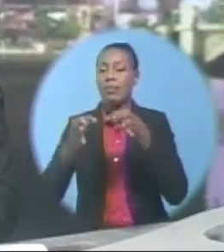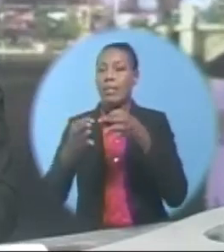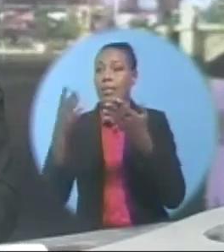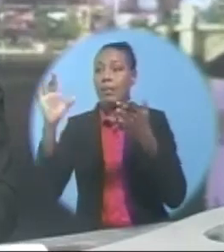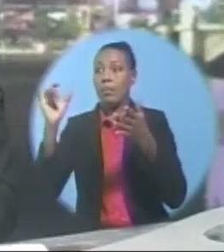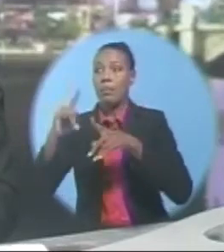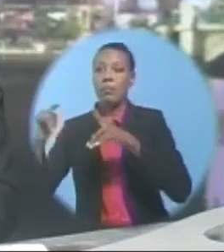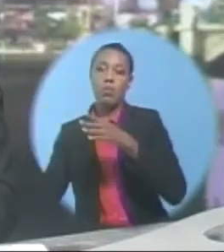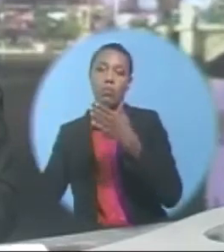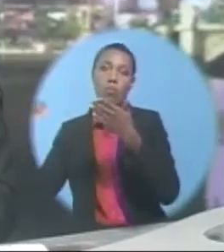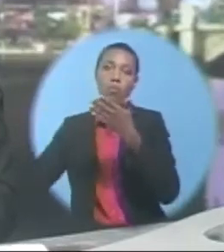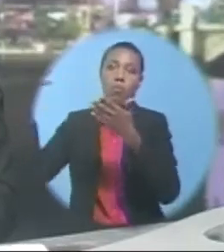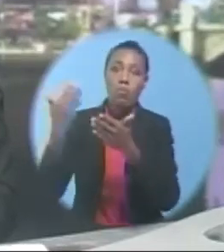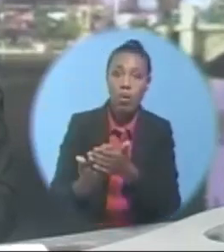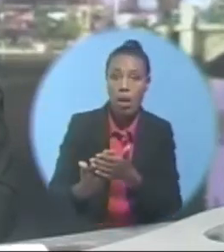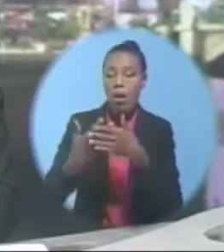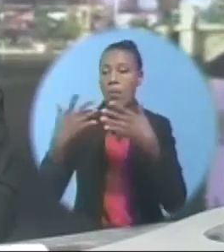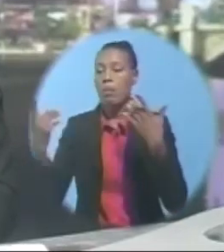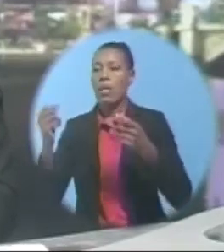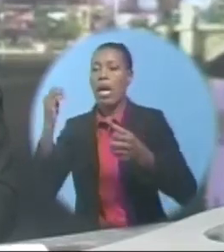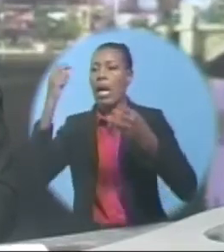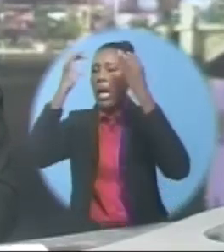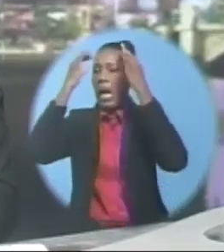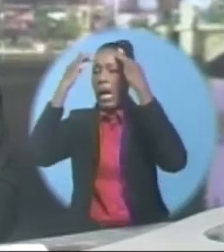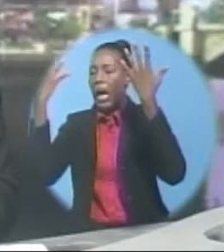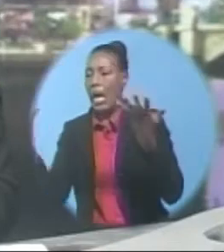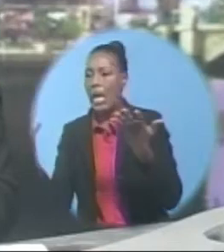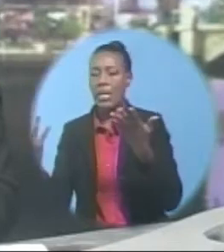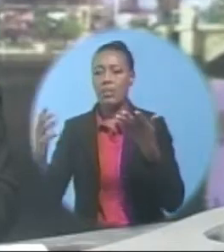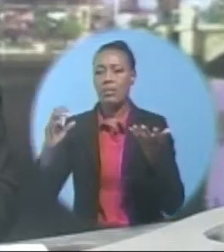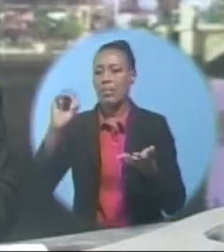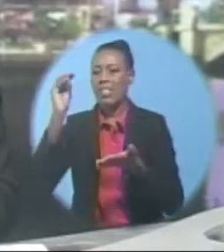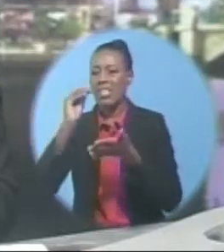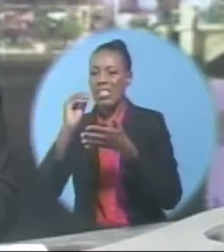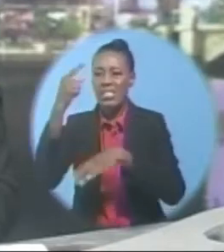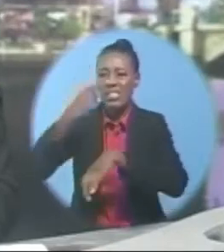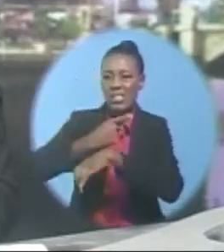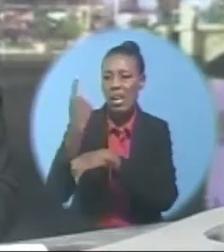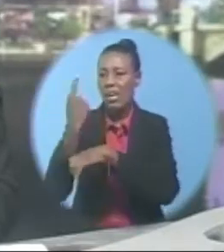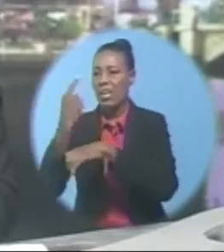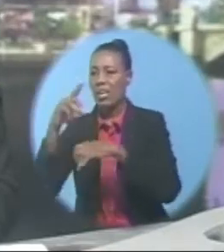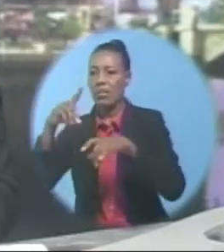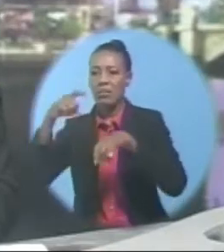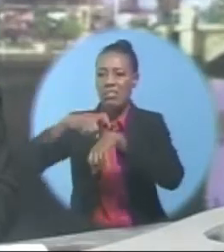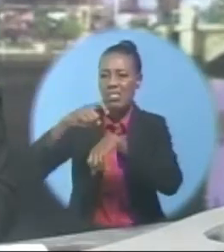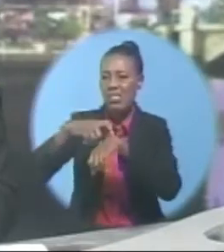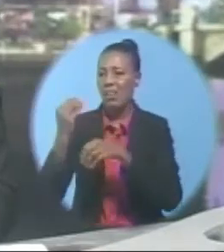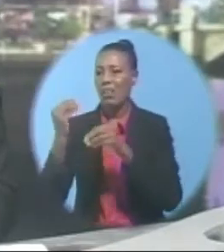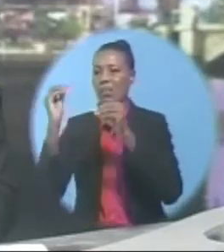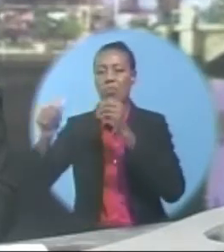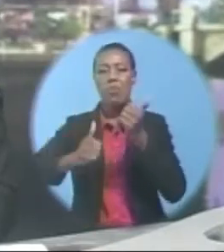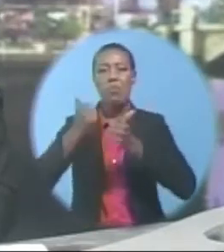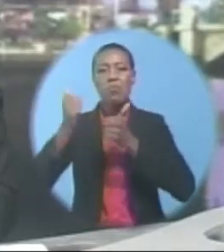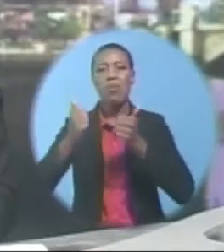they arrived, issues like concerns with the venues and artists scheduled for multiple performances came up.